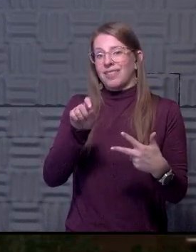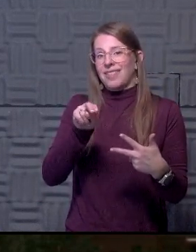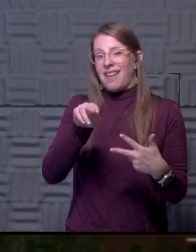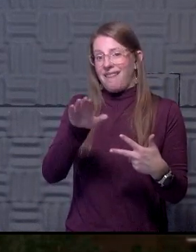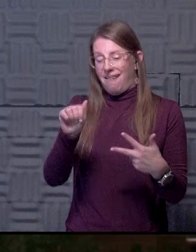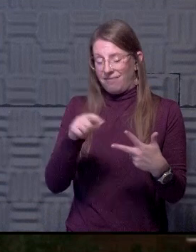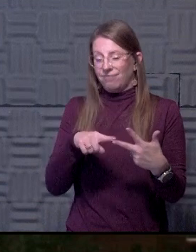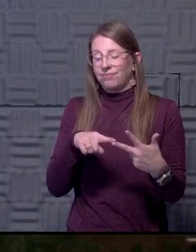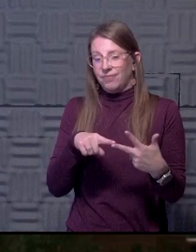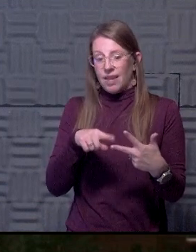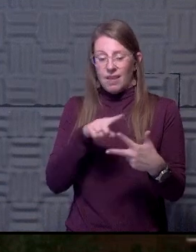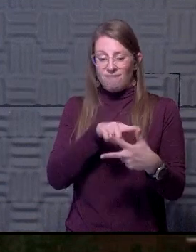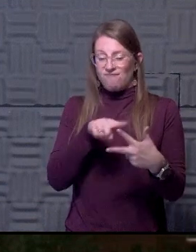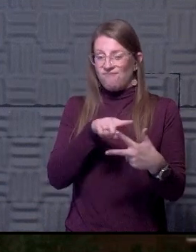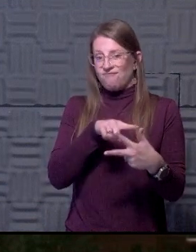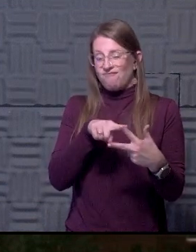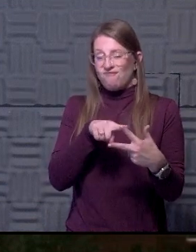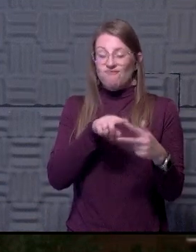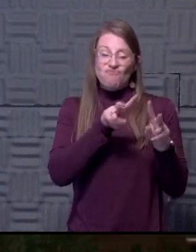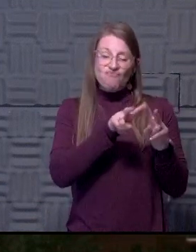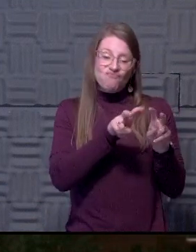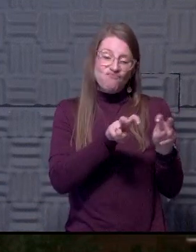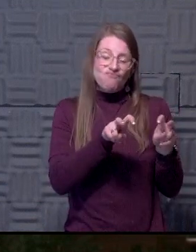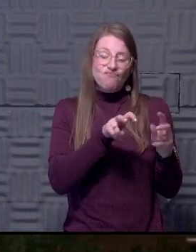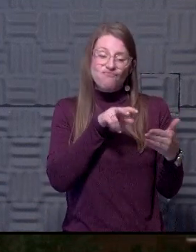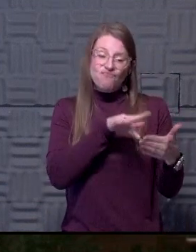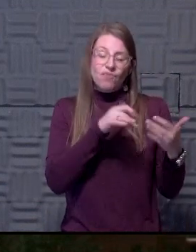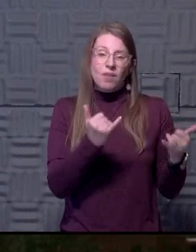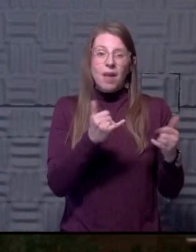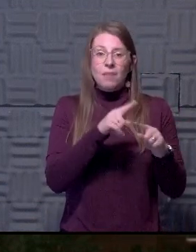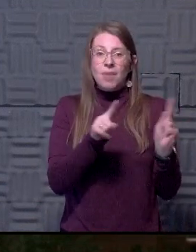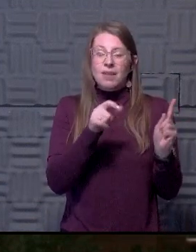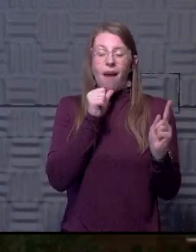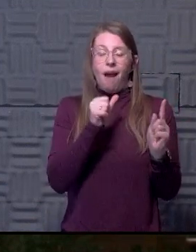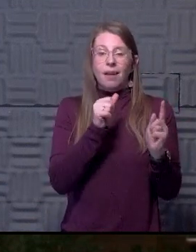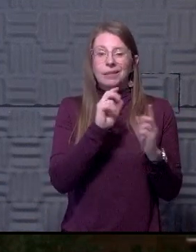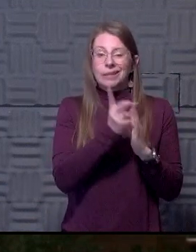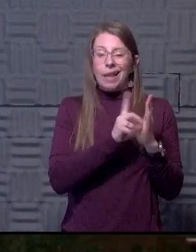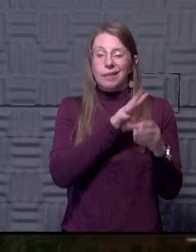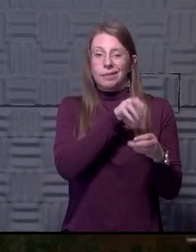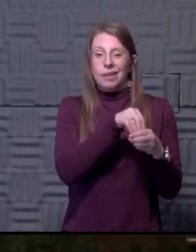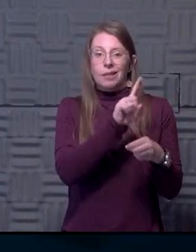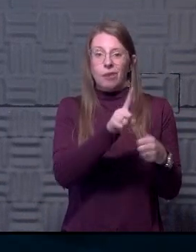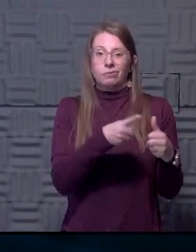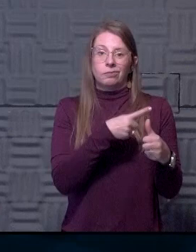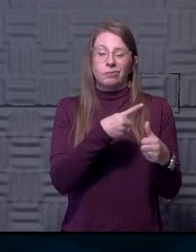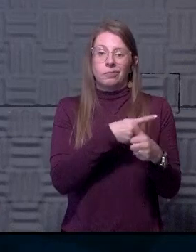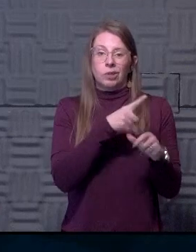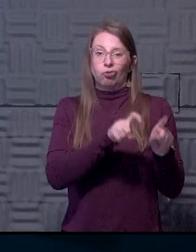doing. Moderna and Pfizer are looking into it right now, but it was not designed in their original trial.